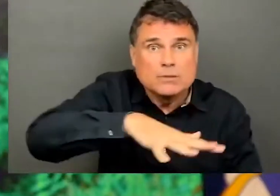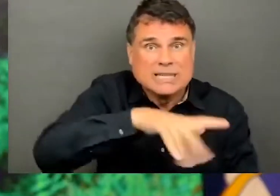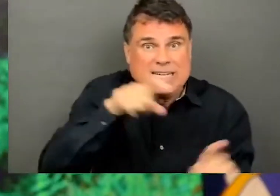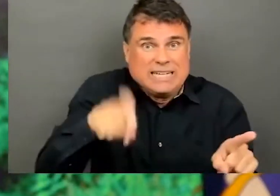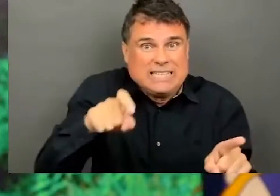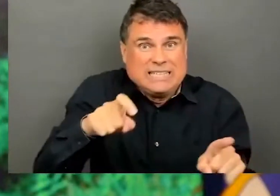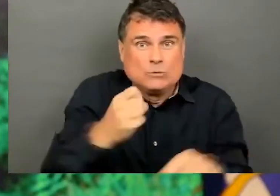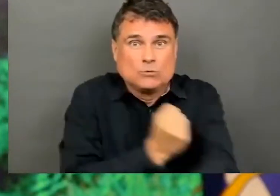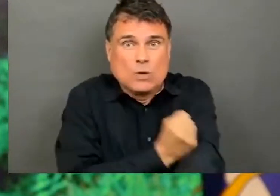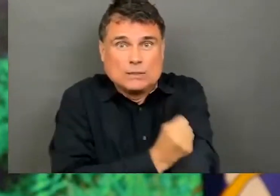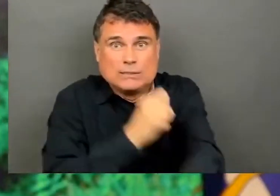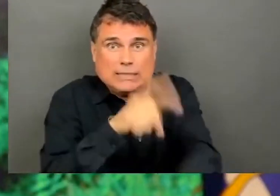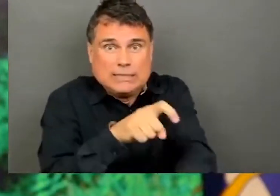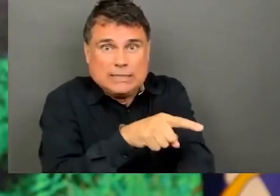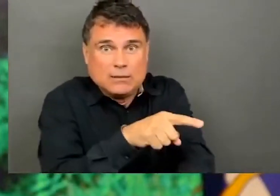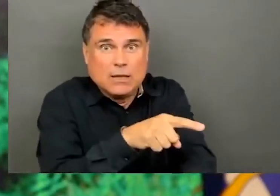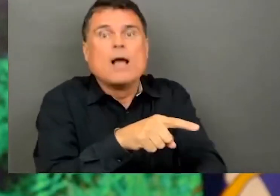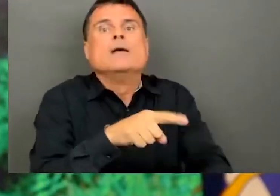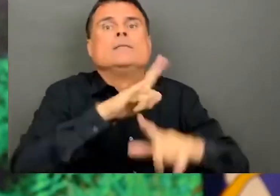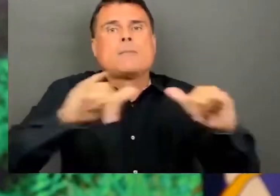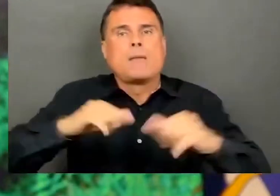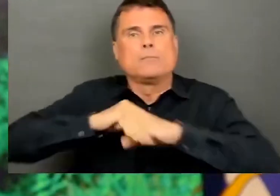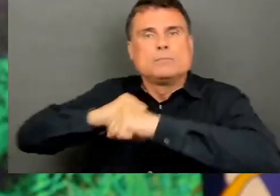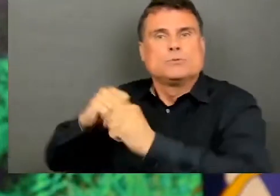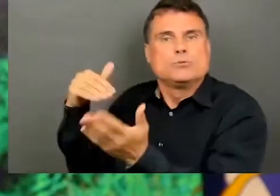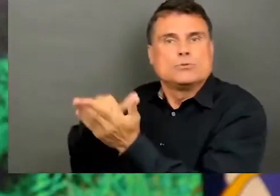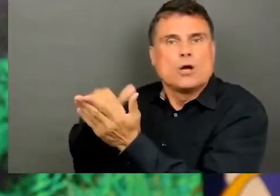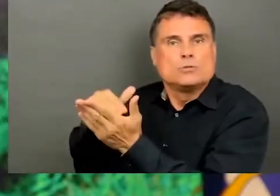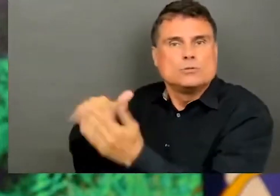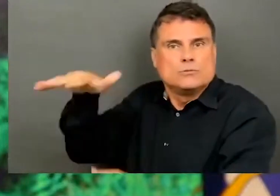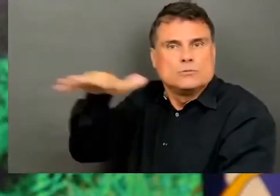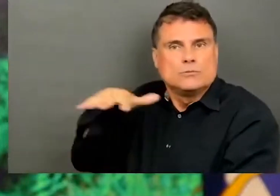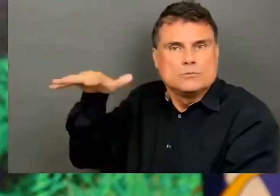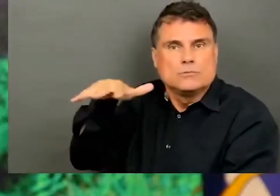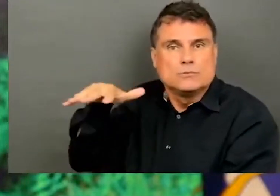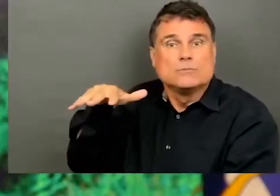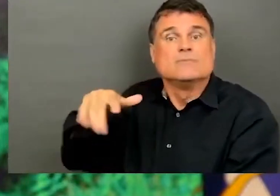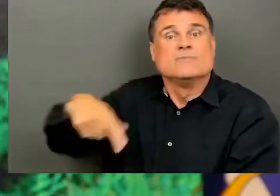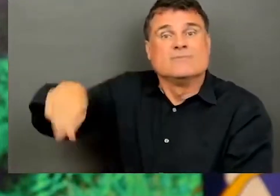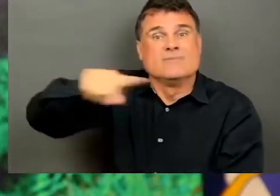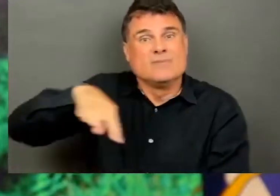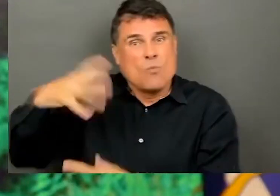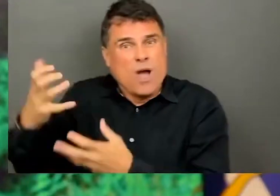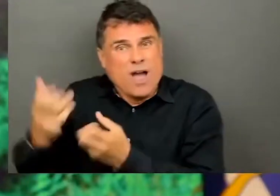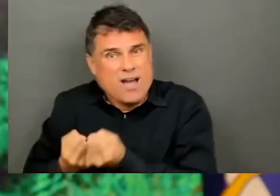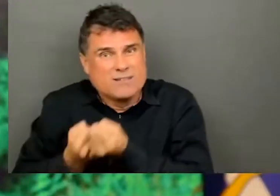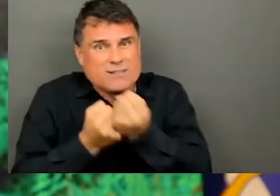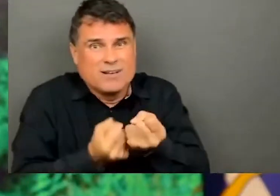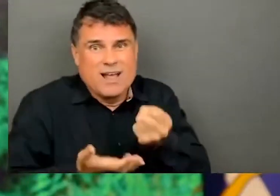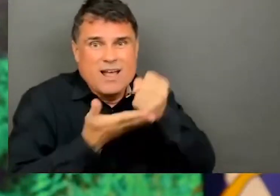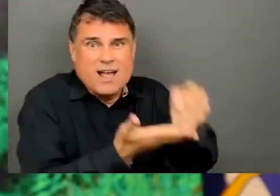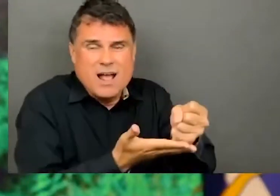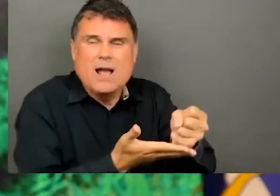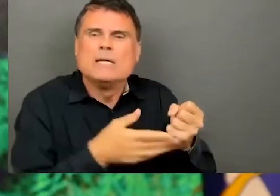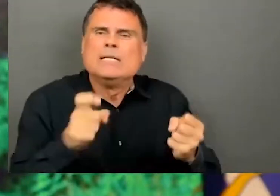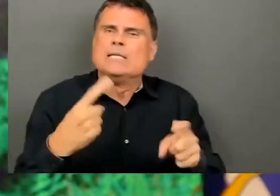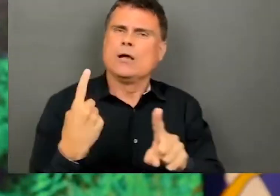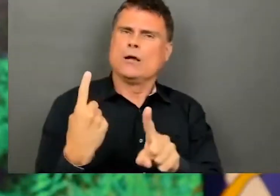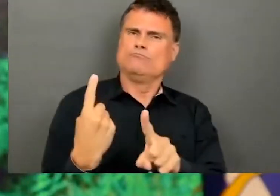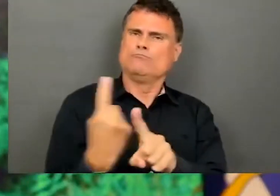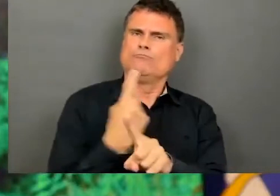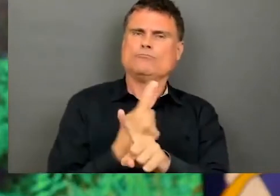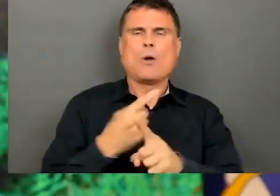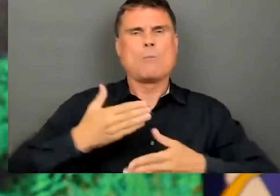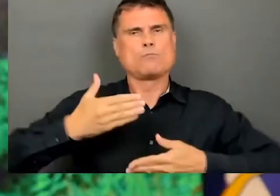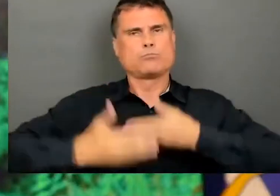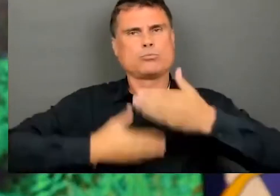sure that we have independent evaluation to put the evidence together to continue to do the best possible programs